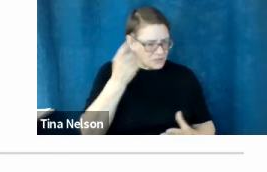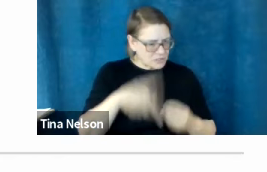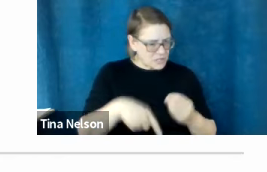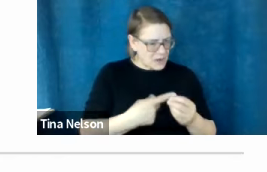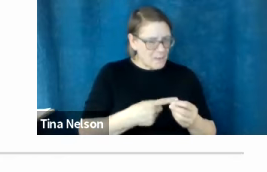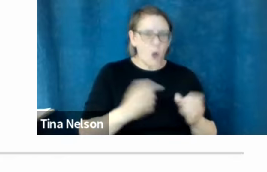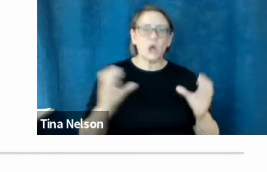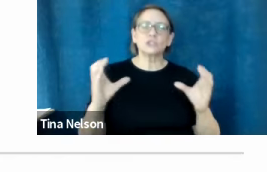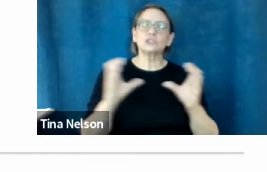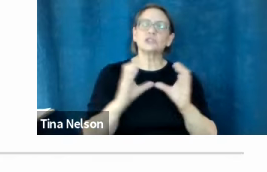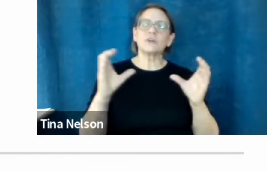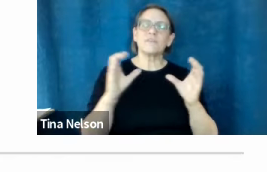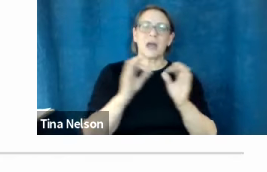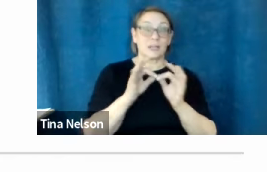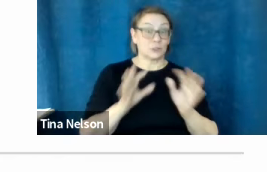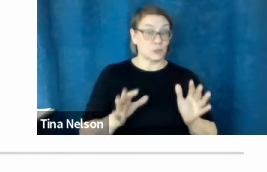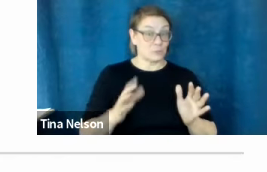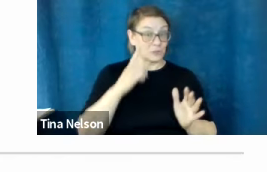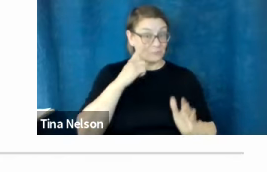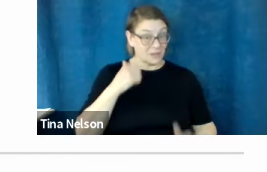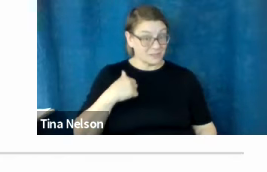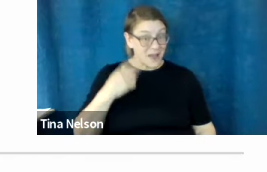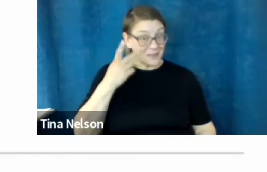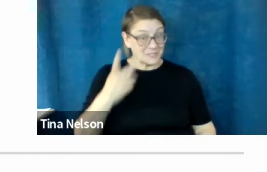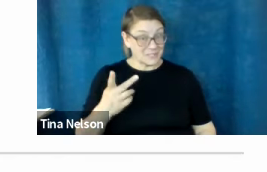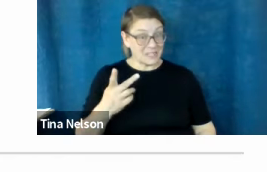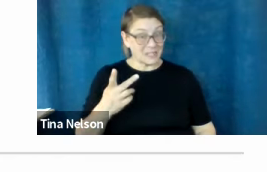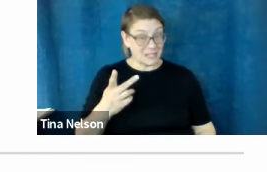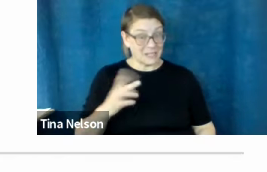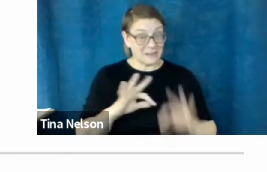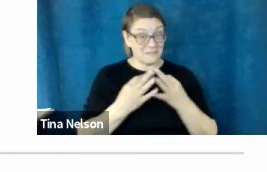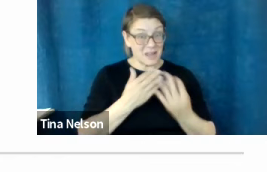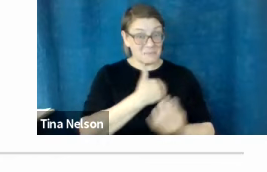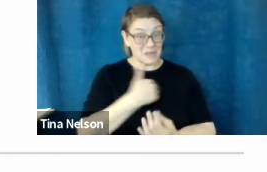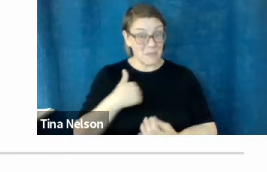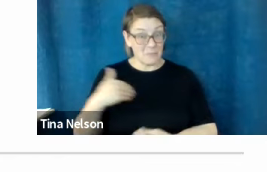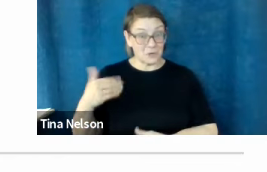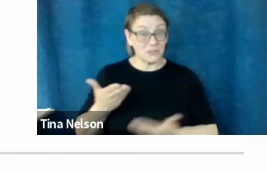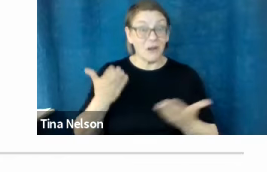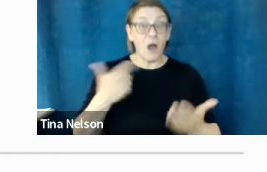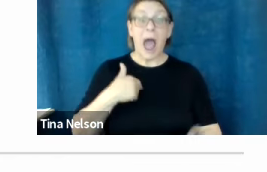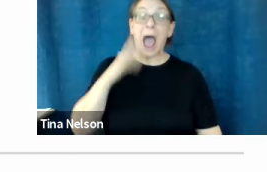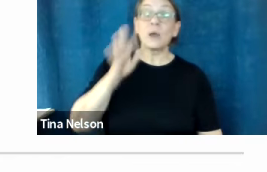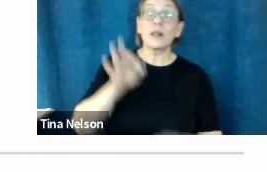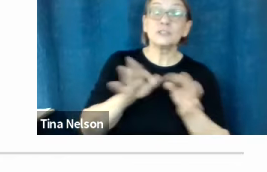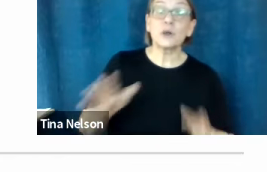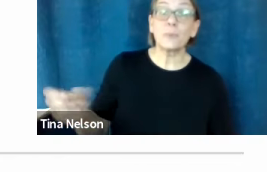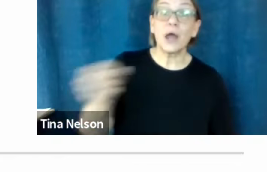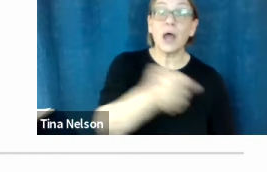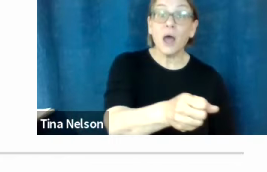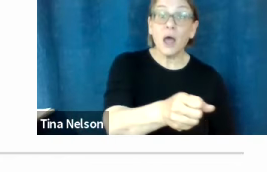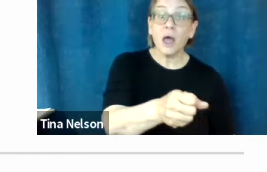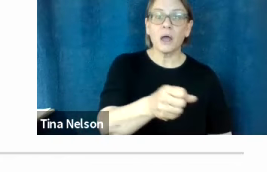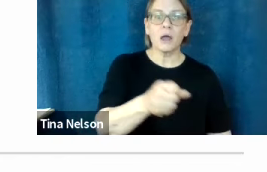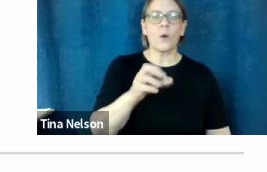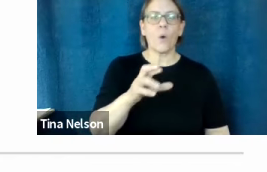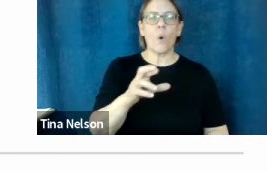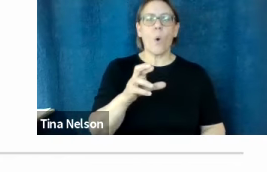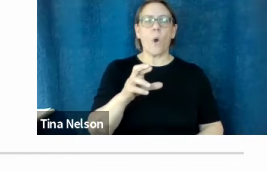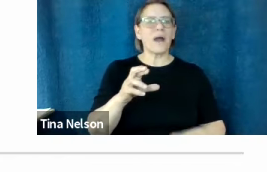certified interpreters, because I have seen family members put themselves forth as interpreters or neither